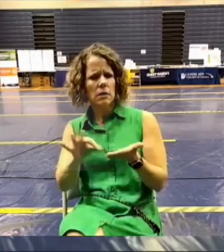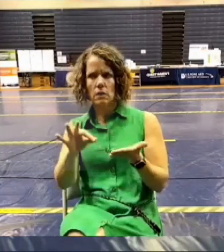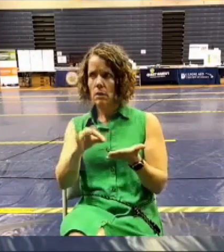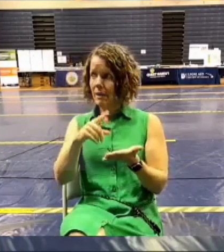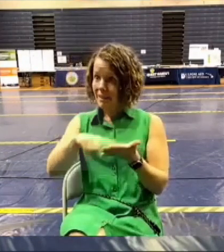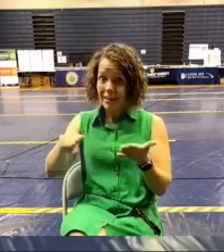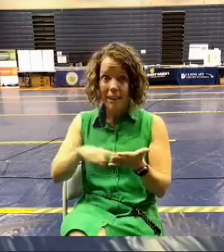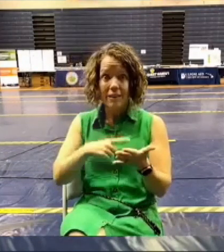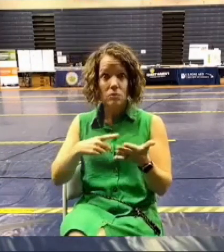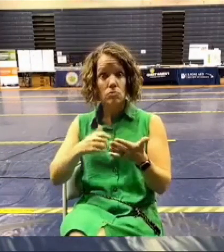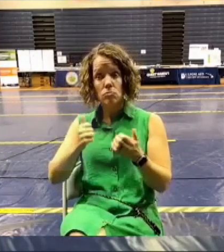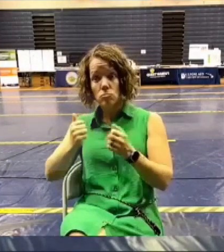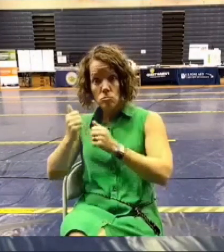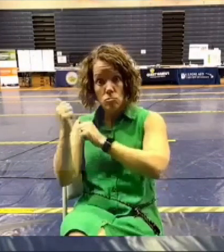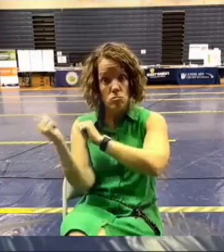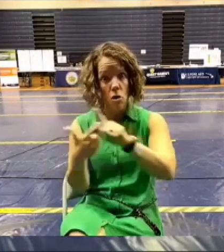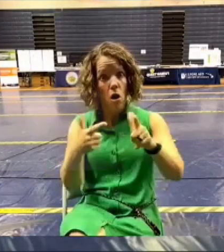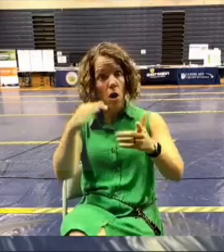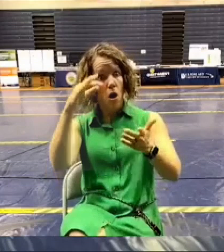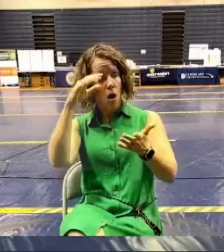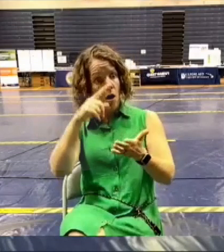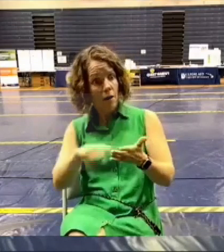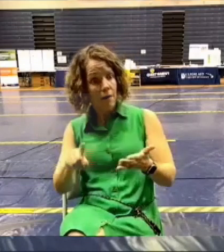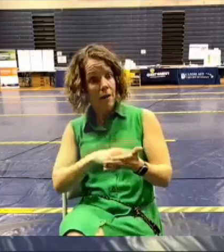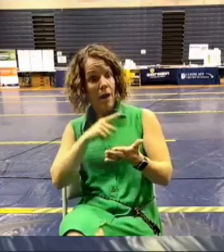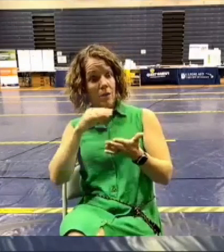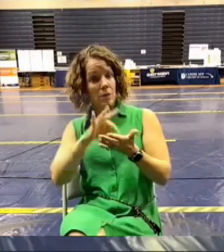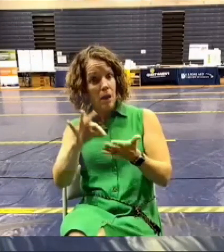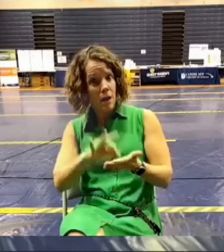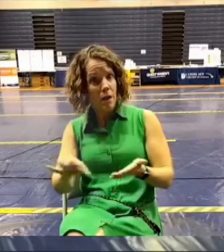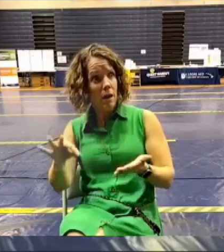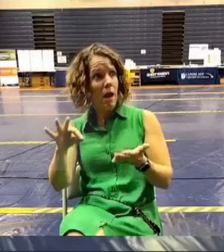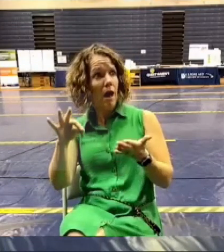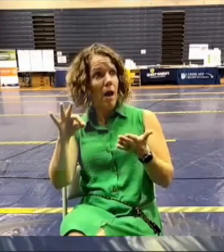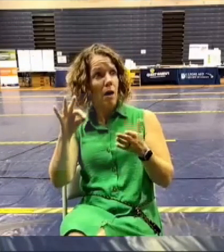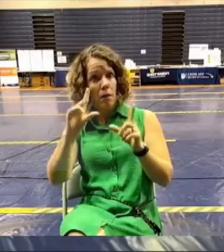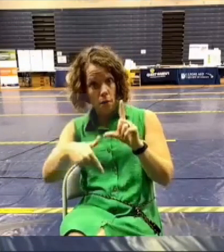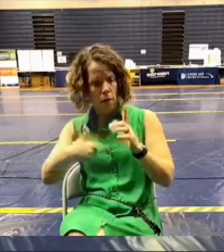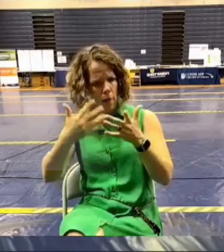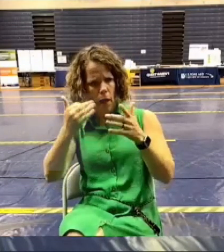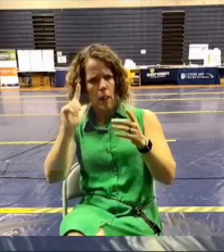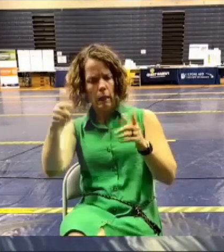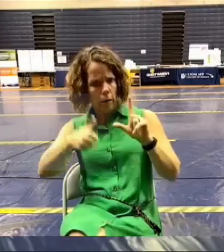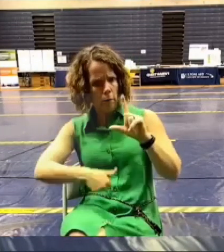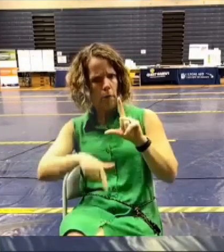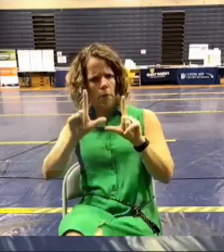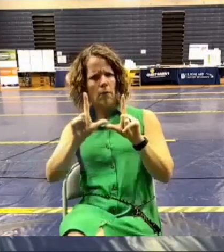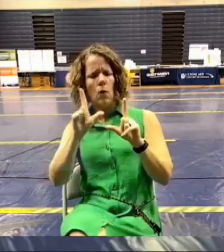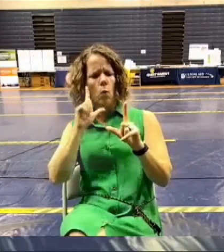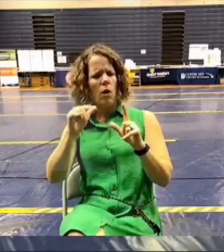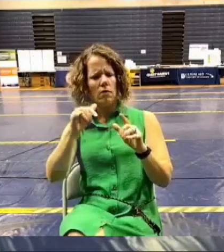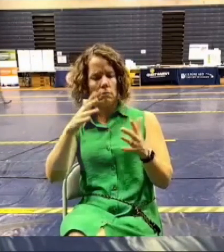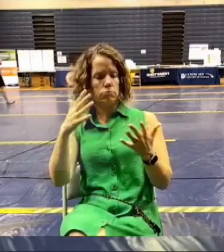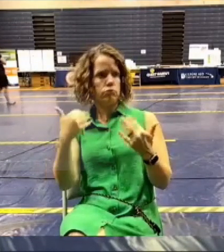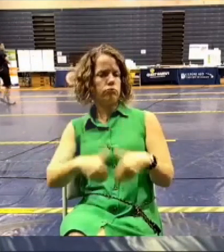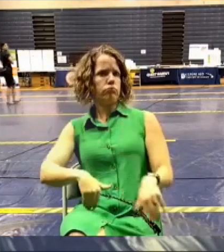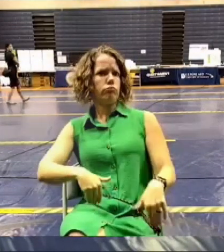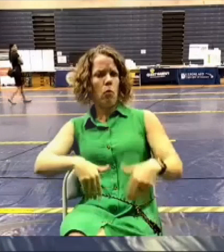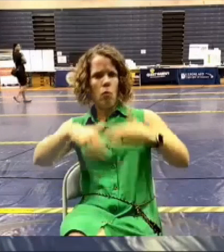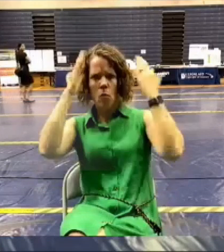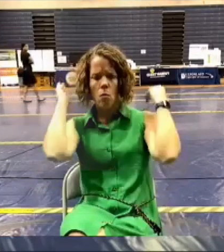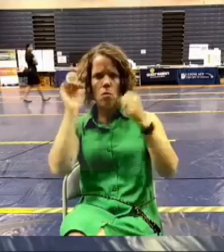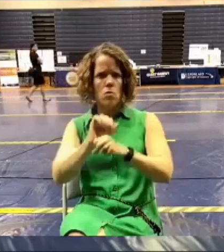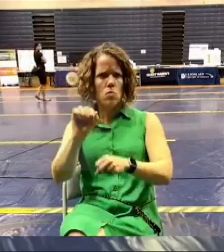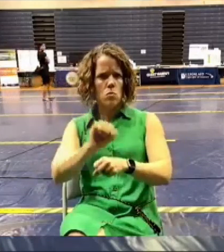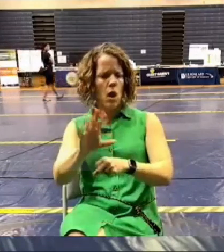have all those accounts reestablished afterwards. So, two parts, one, a detailed update, and two, is there a possibility